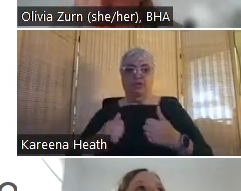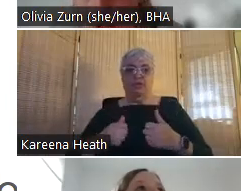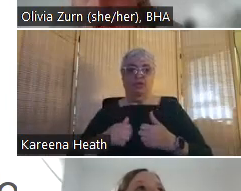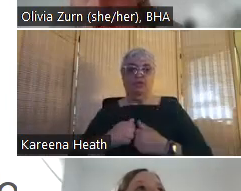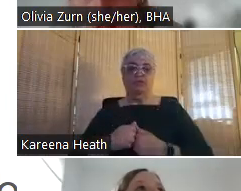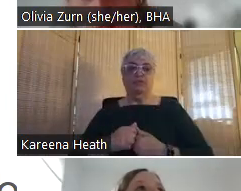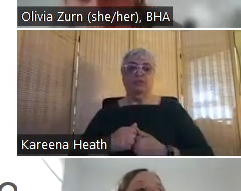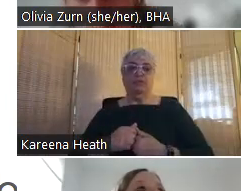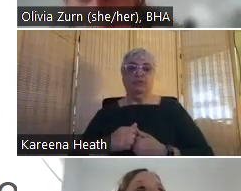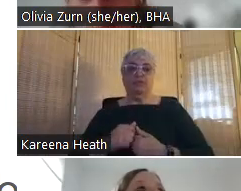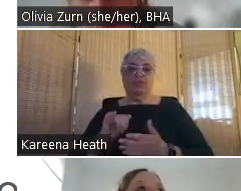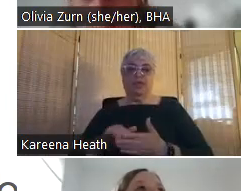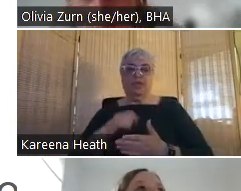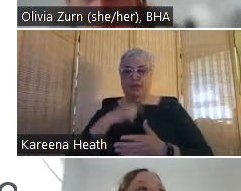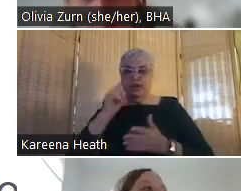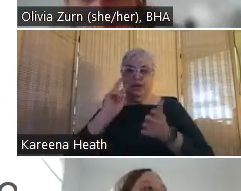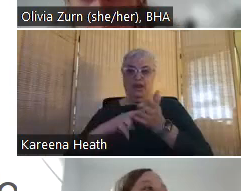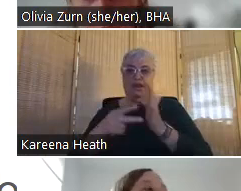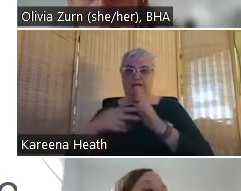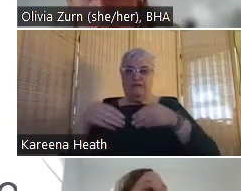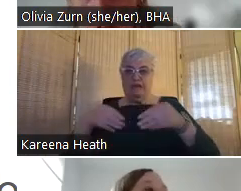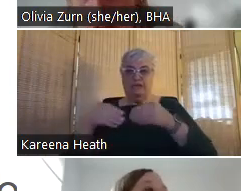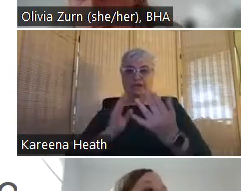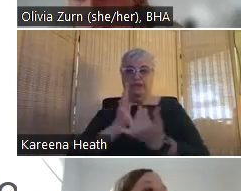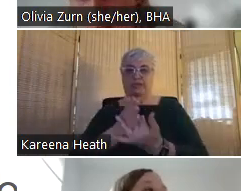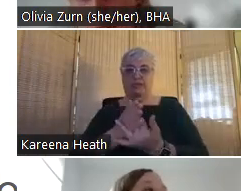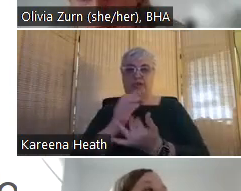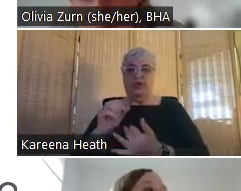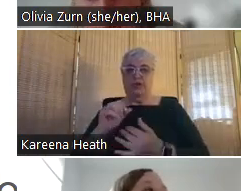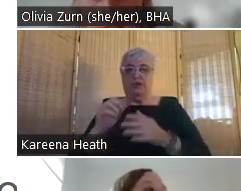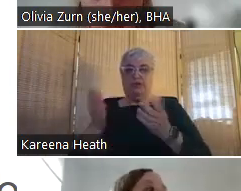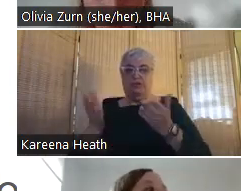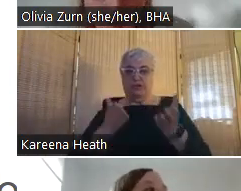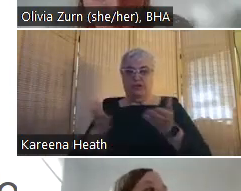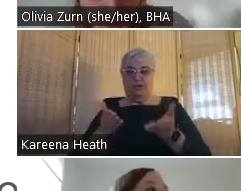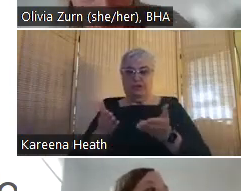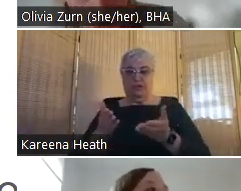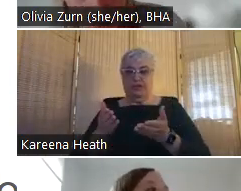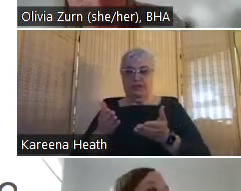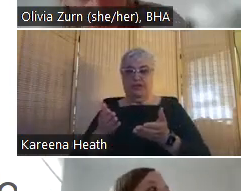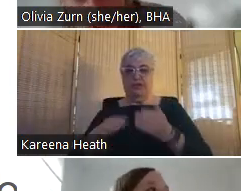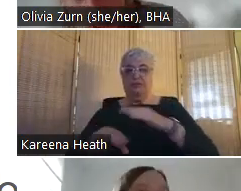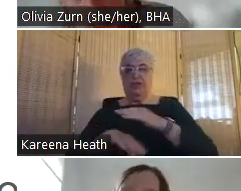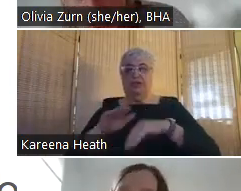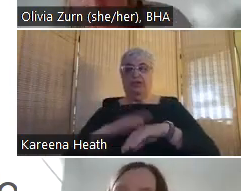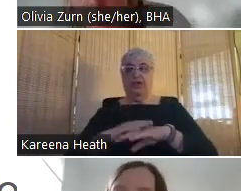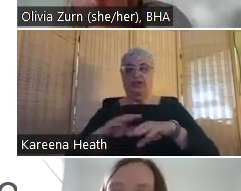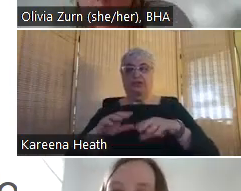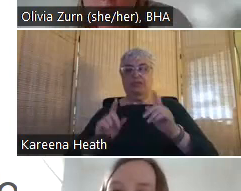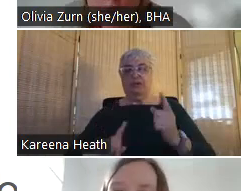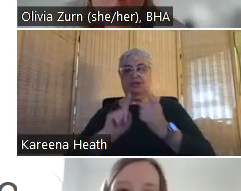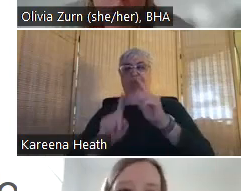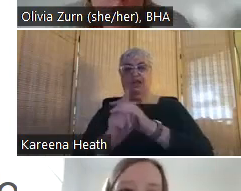services. These are intended to be a flexible intervention or set of services based on the presenting concerns of